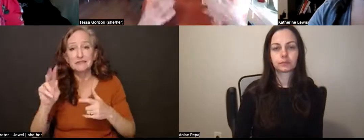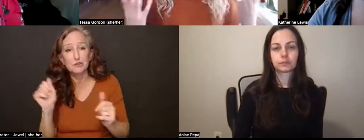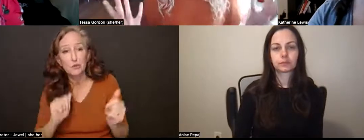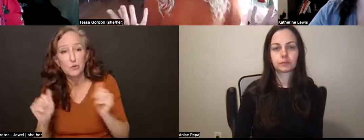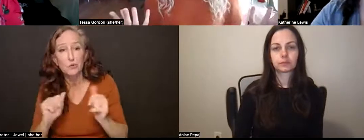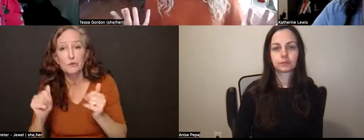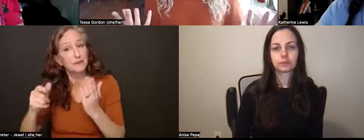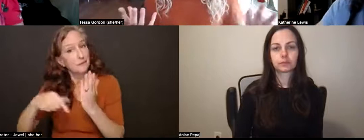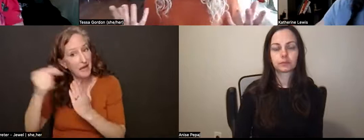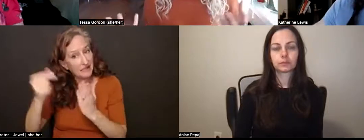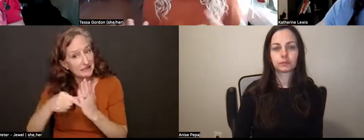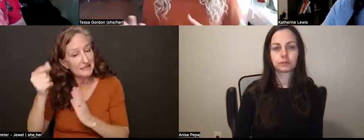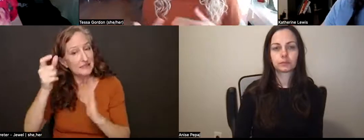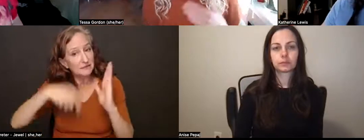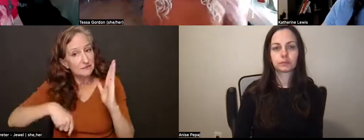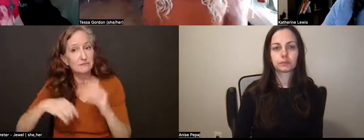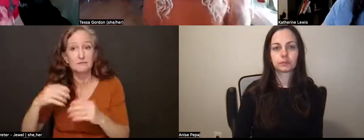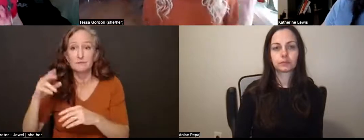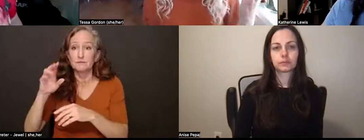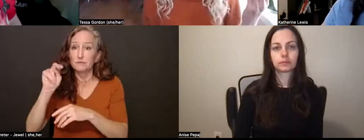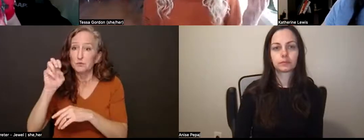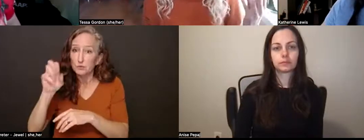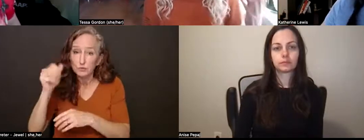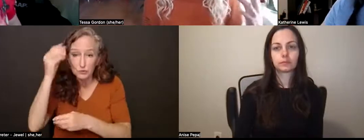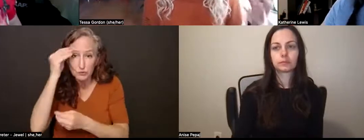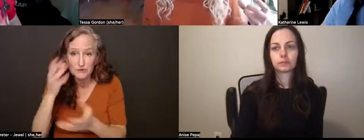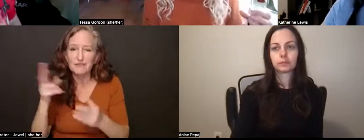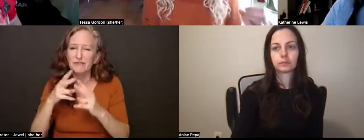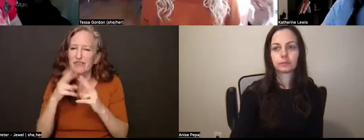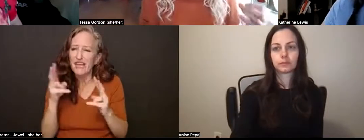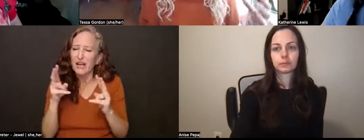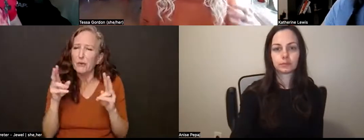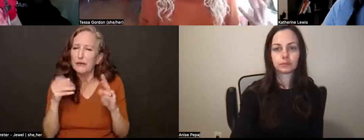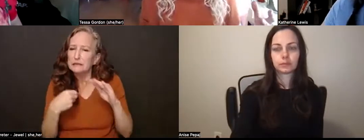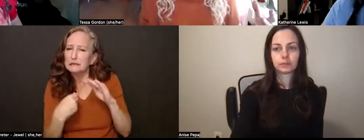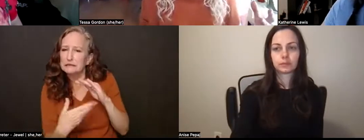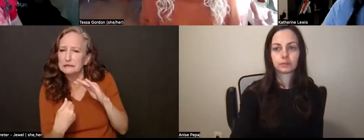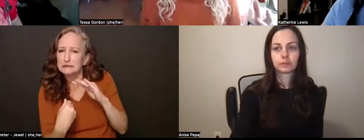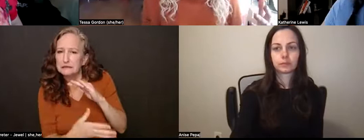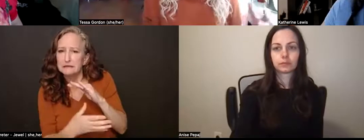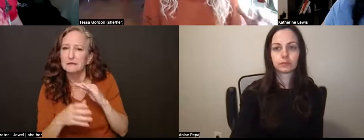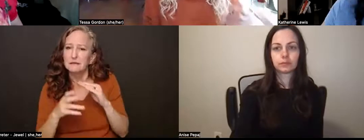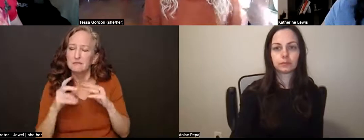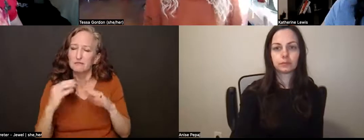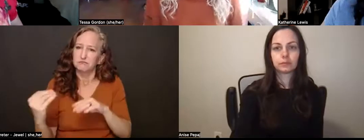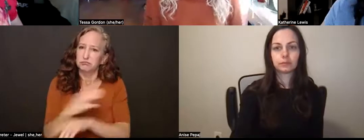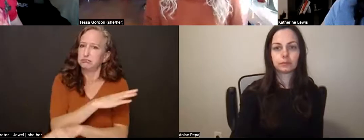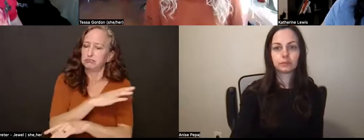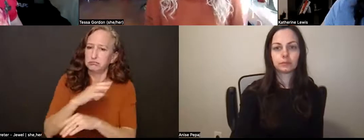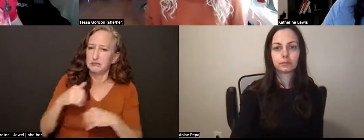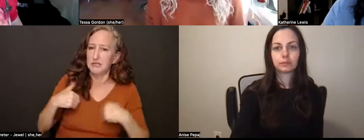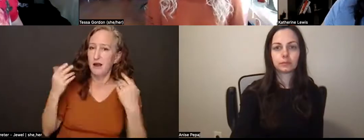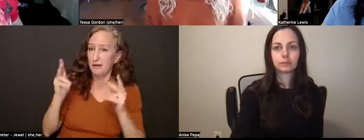magazine articles, even things on the news, it's very subtle, but I think those get in a really young age. I think that would be a really great place to